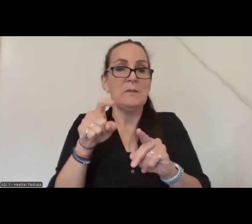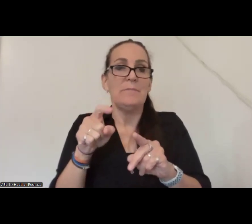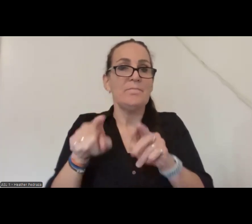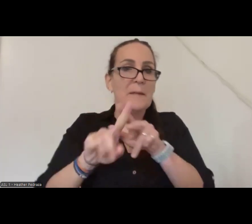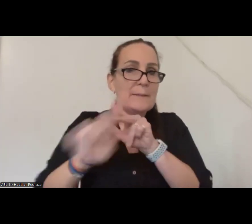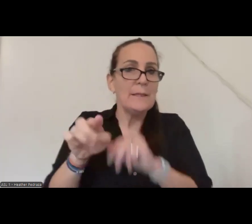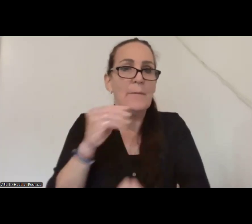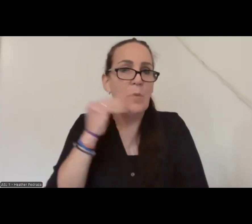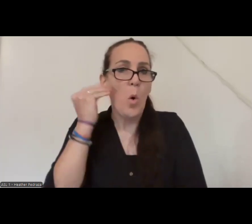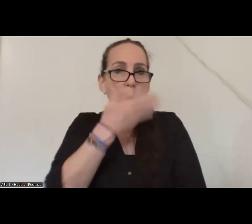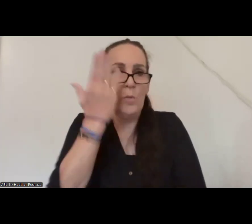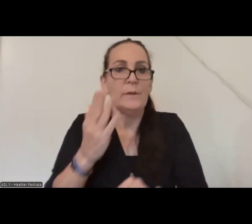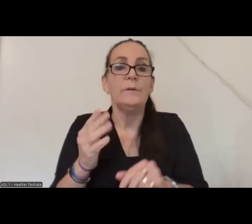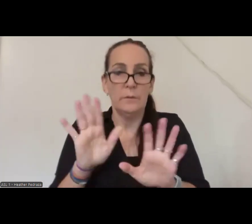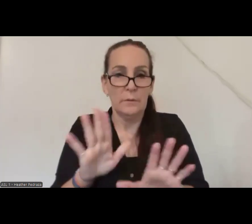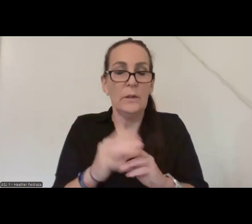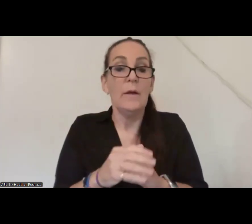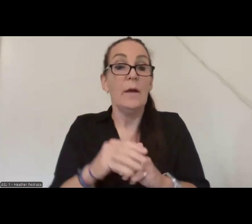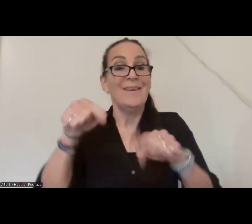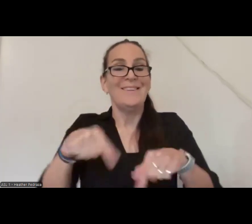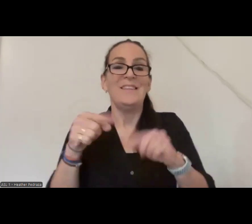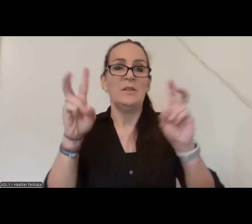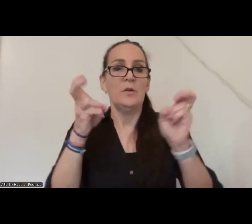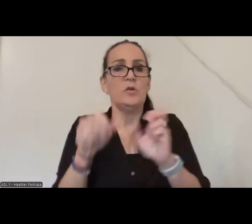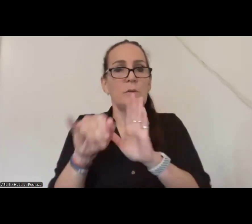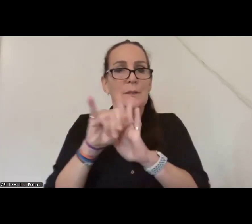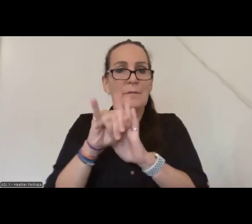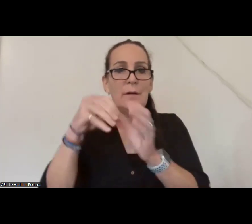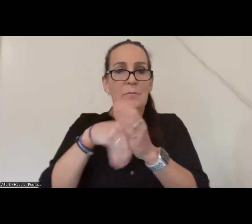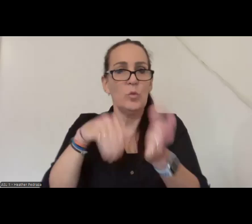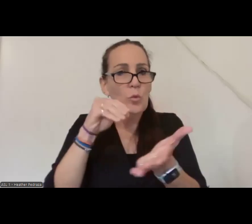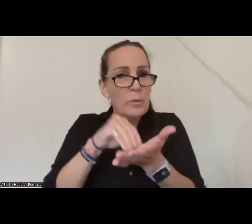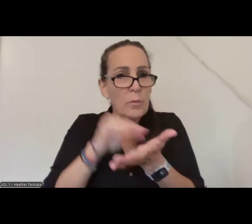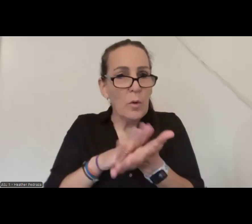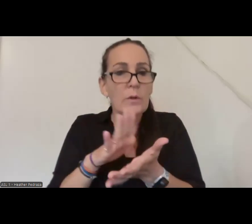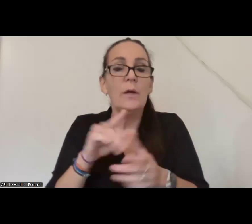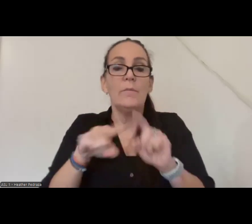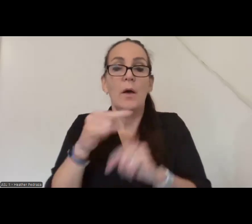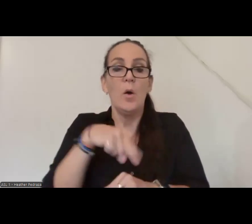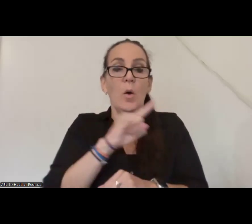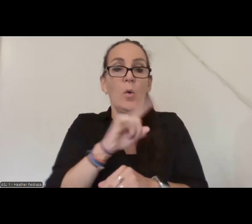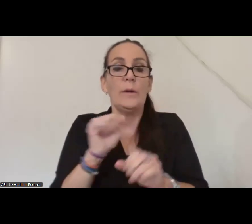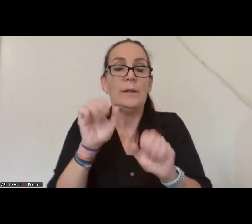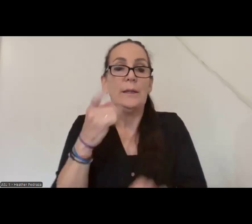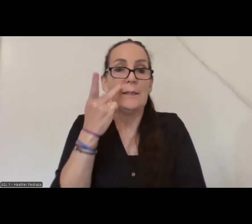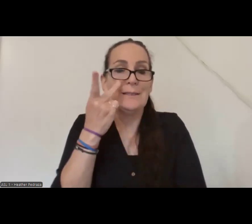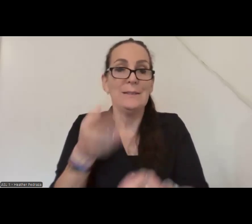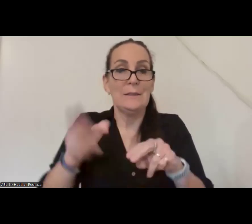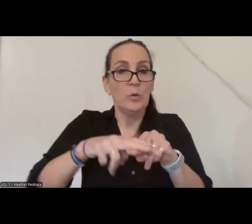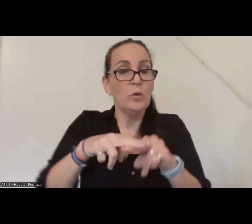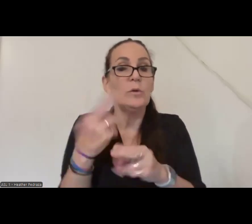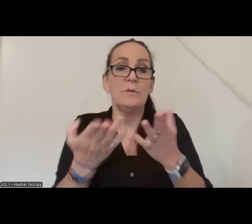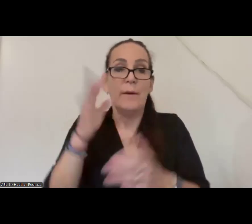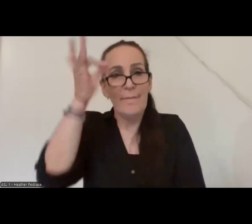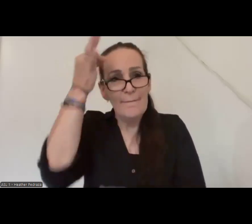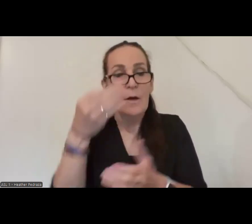was identified in the report, but we just want to highlight that we're likely looking at decreases in federal funding for all the HUD